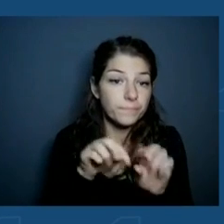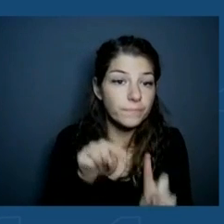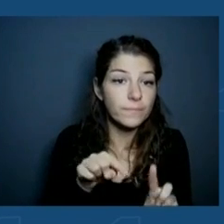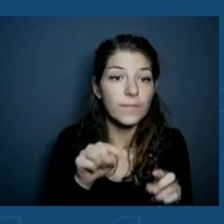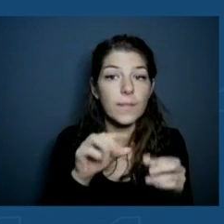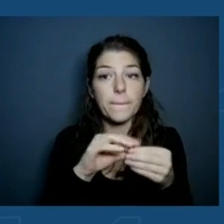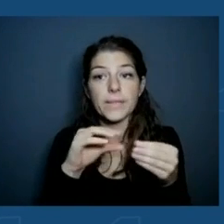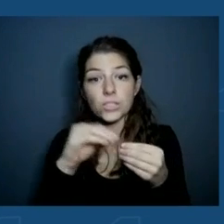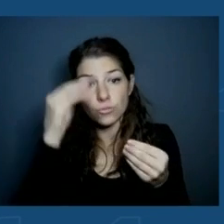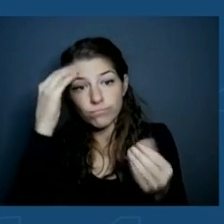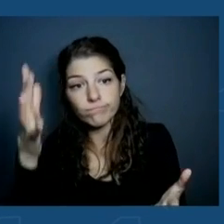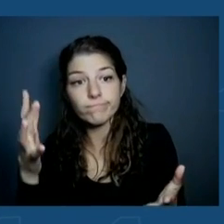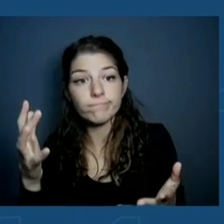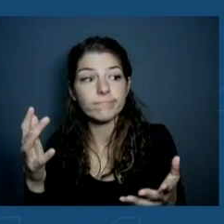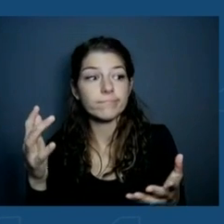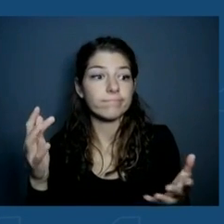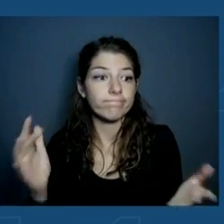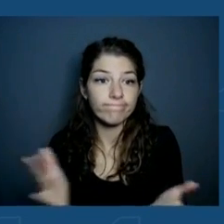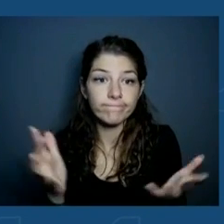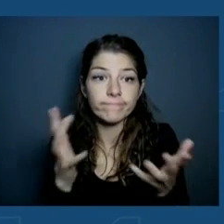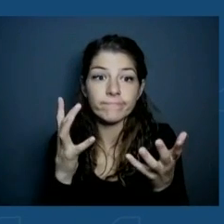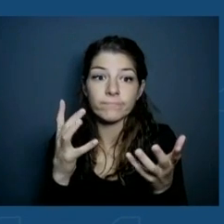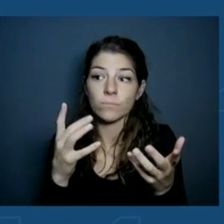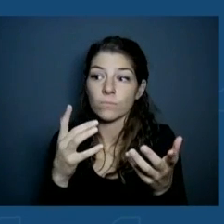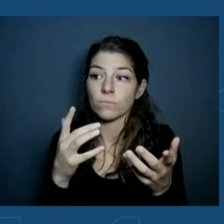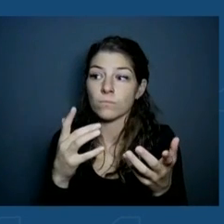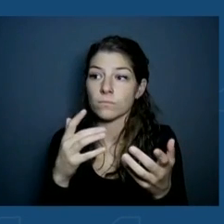there, amplifying what I'm talking about here today, will make